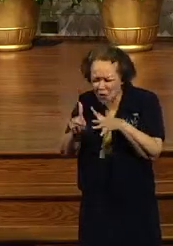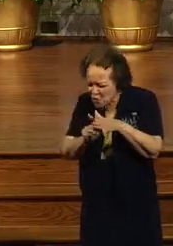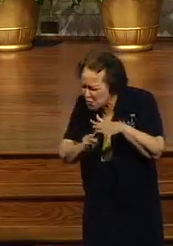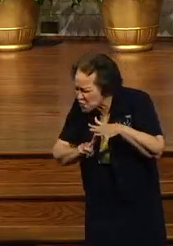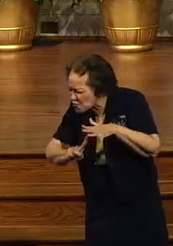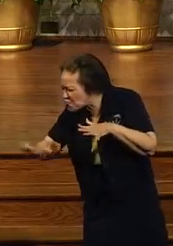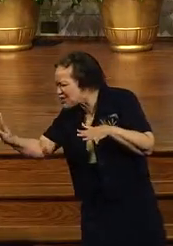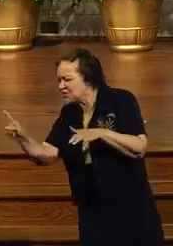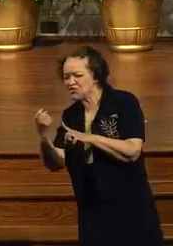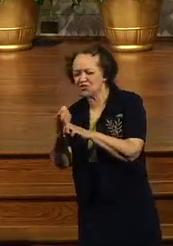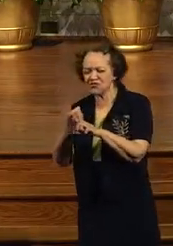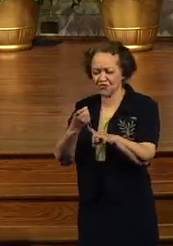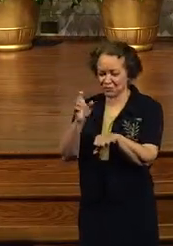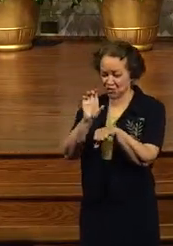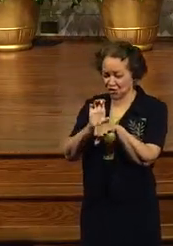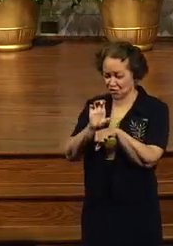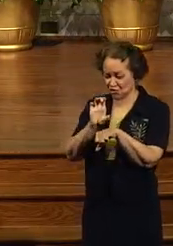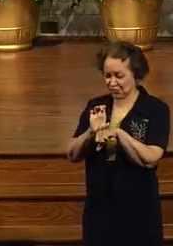church.